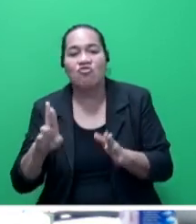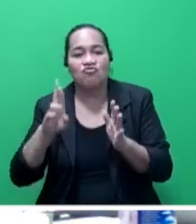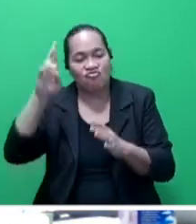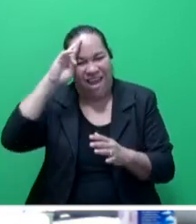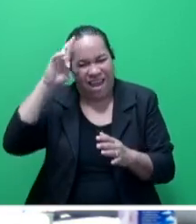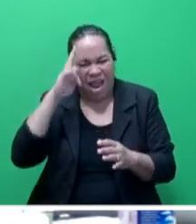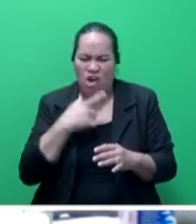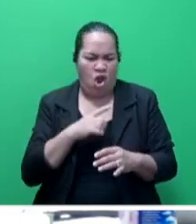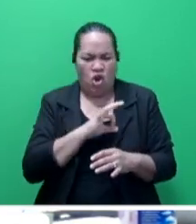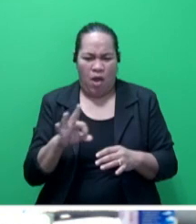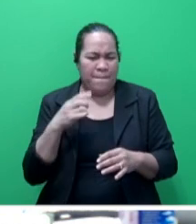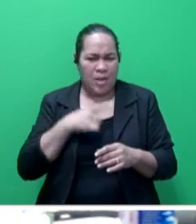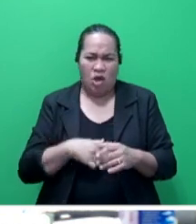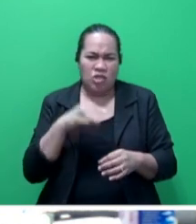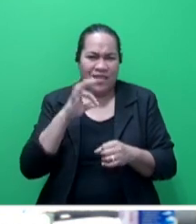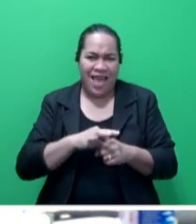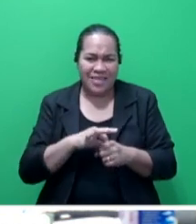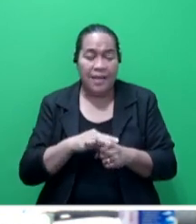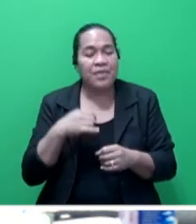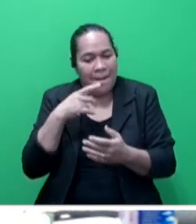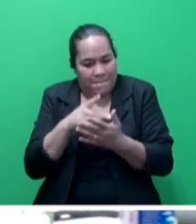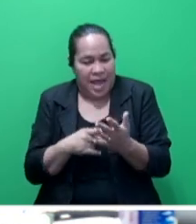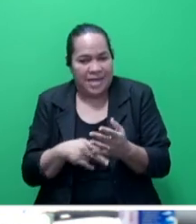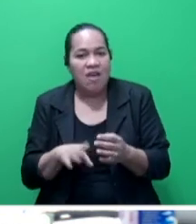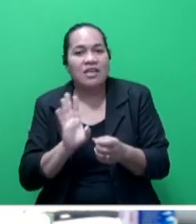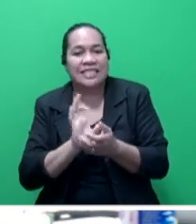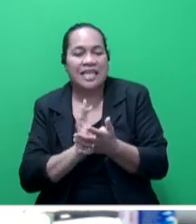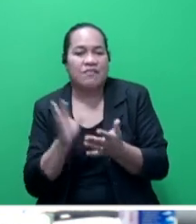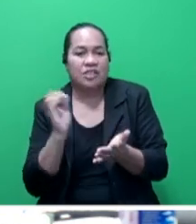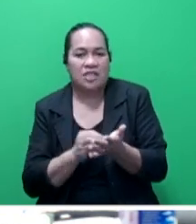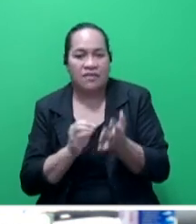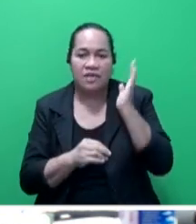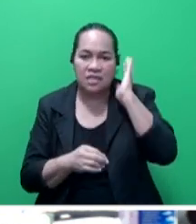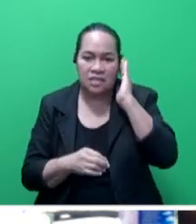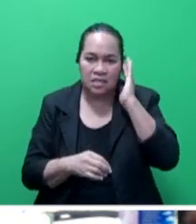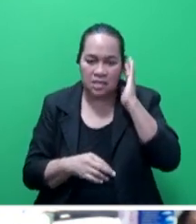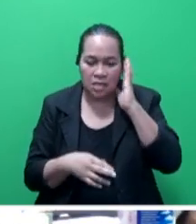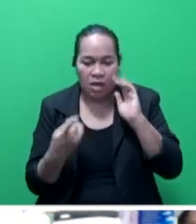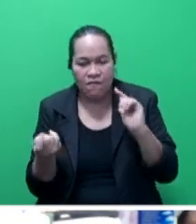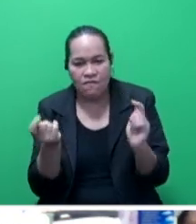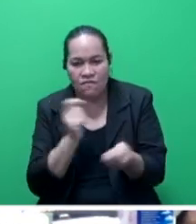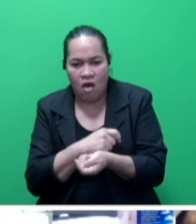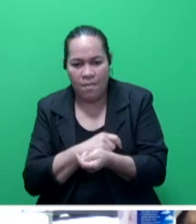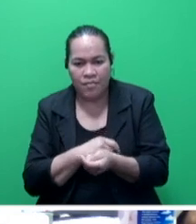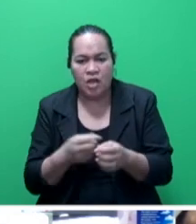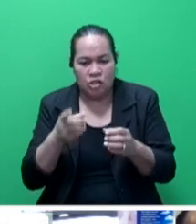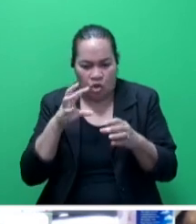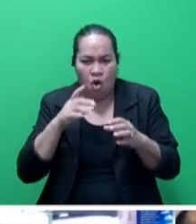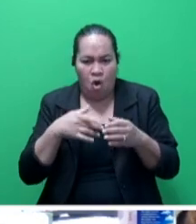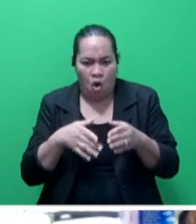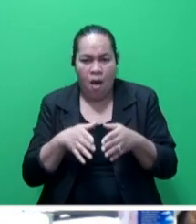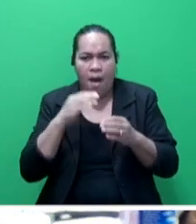Not because of elections. That's part of the civil service reform, decentralization and empowerment of our people, because